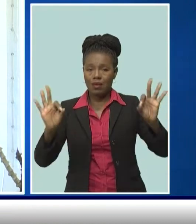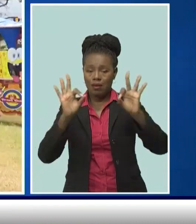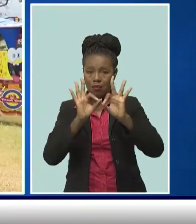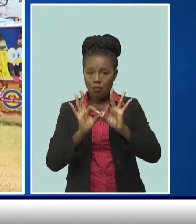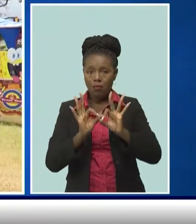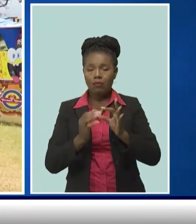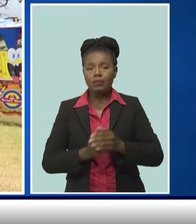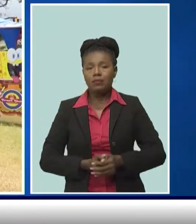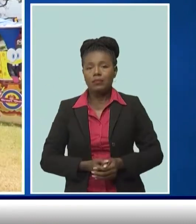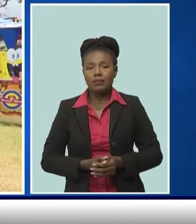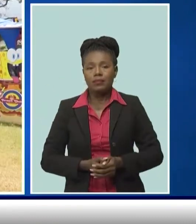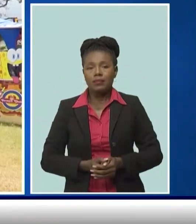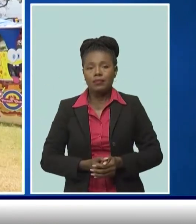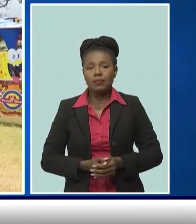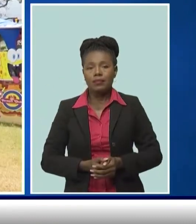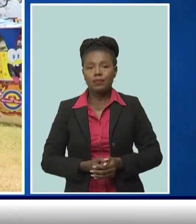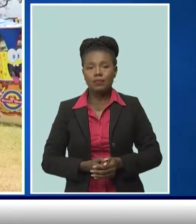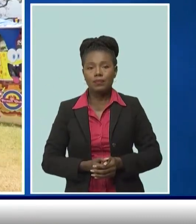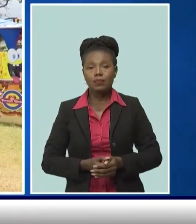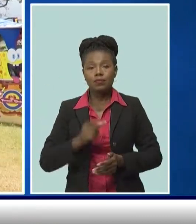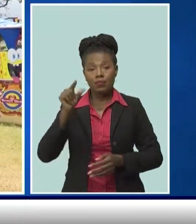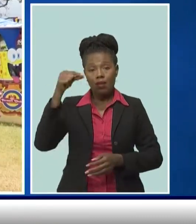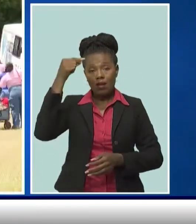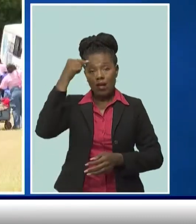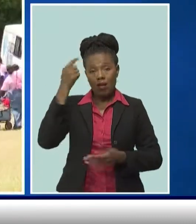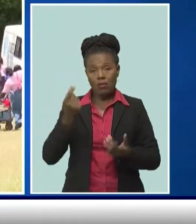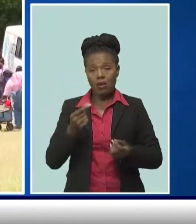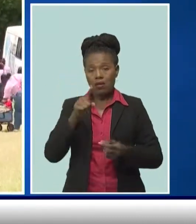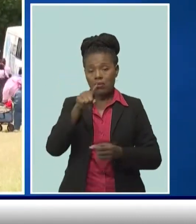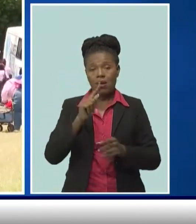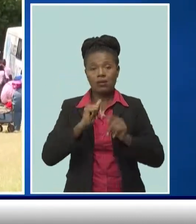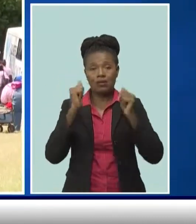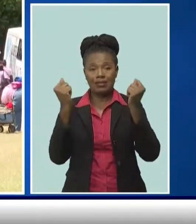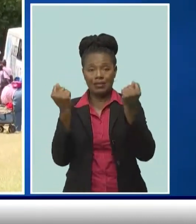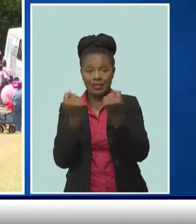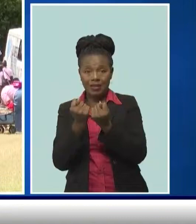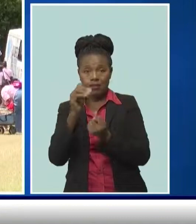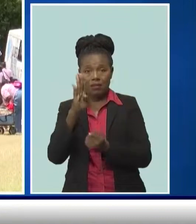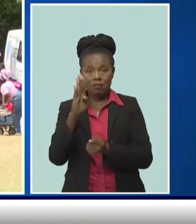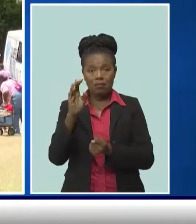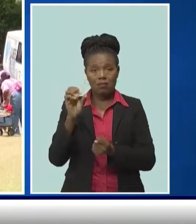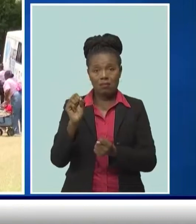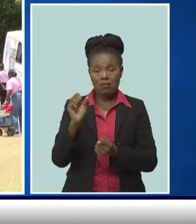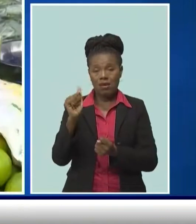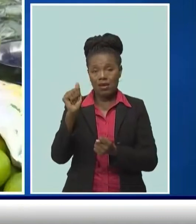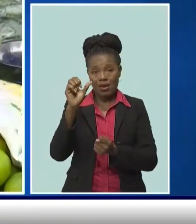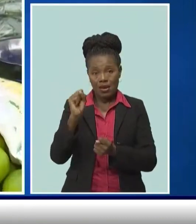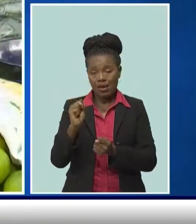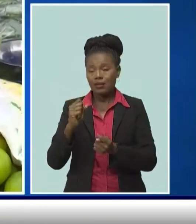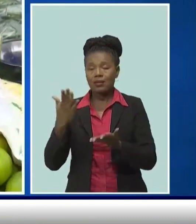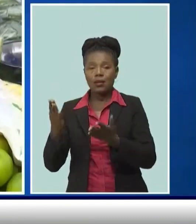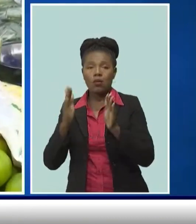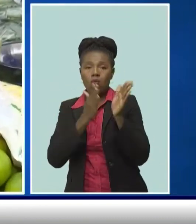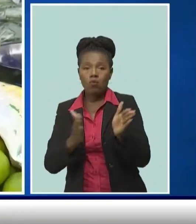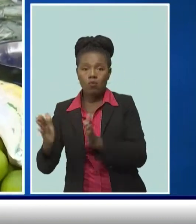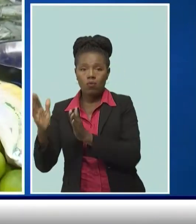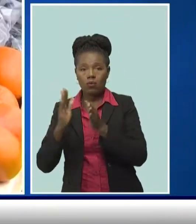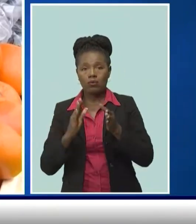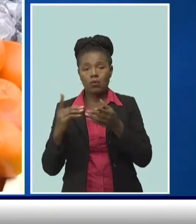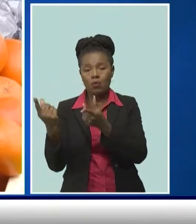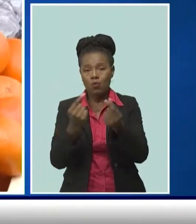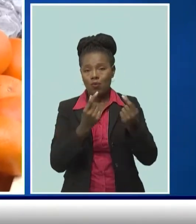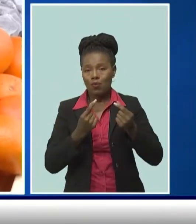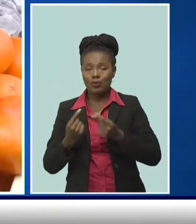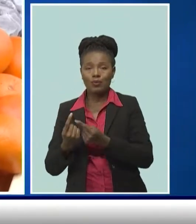dispensation. And government has praised the organizing team from the BAS for pulling off yet another edition featuring